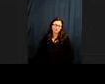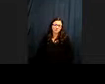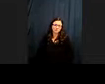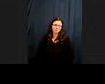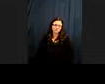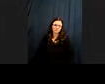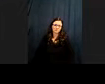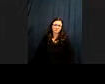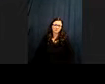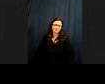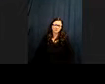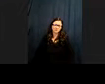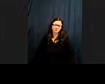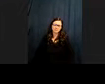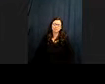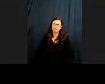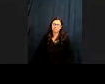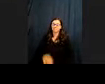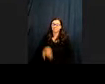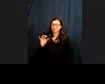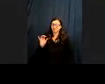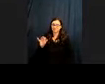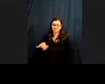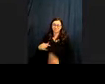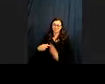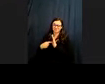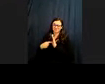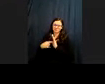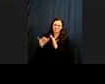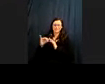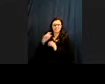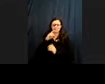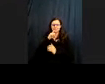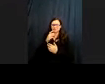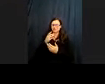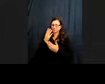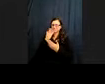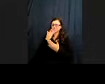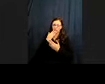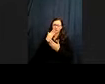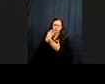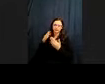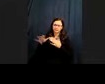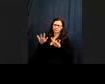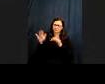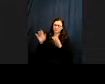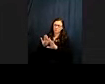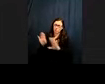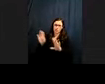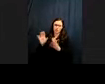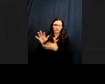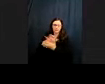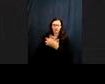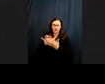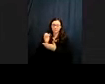It bleeds through like tinted walls beyond a fog. It's a rune for art, the